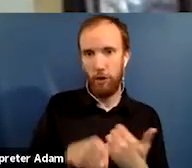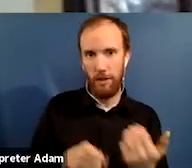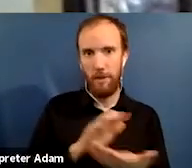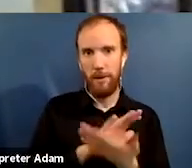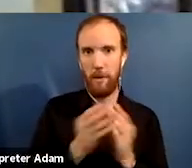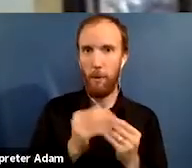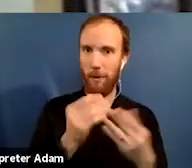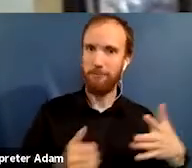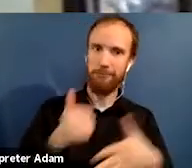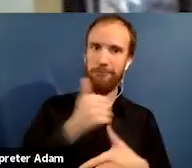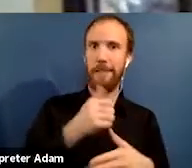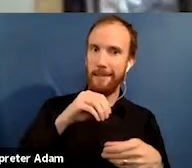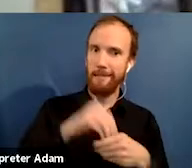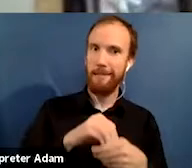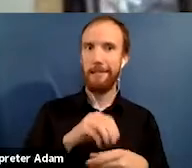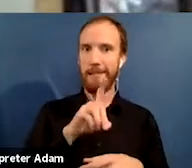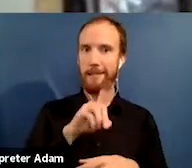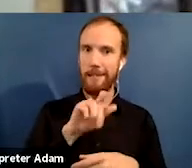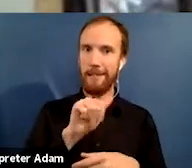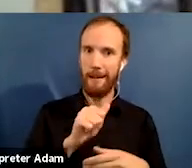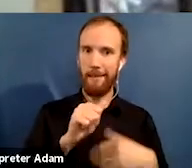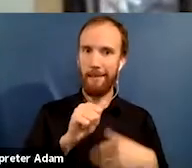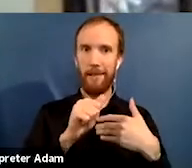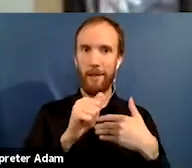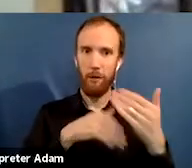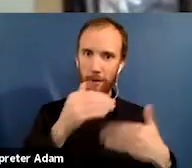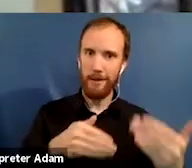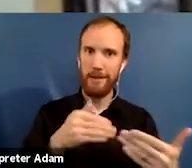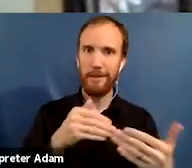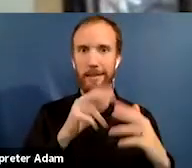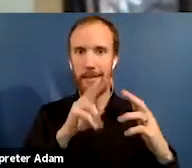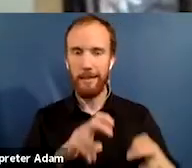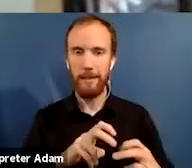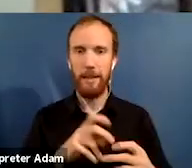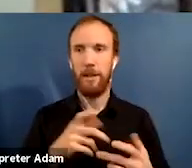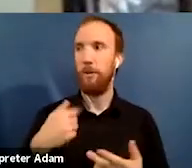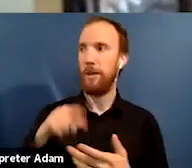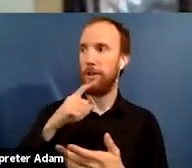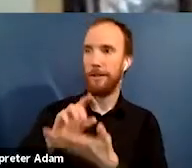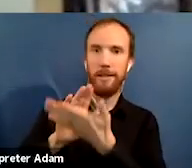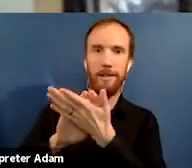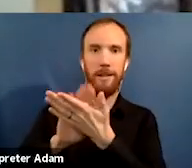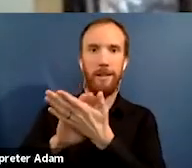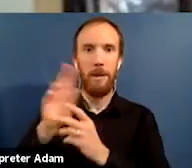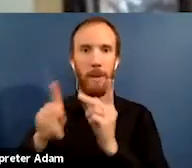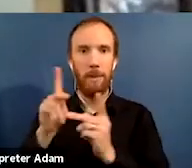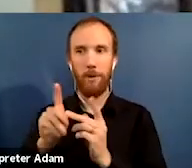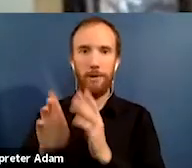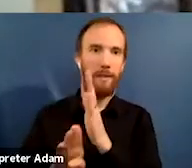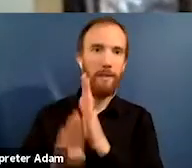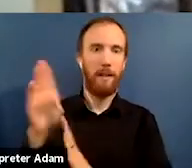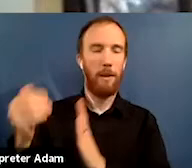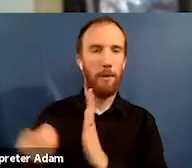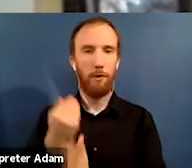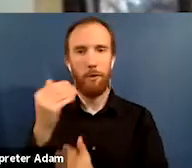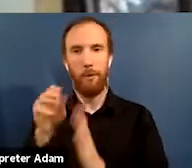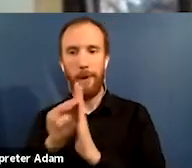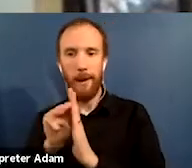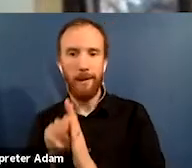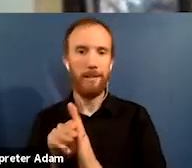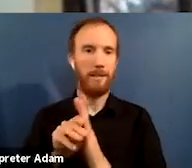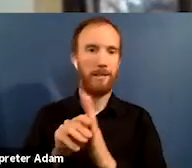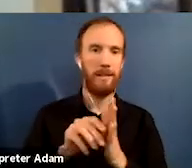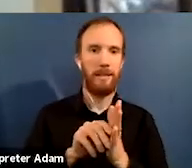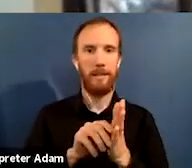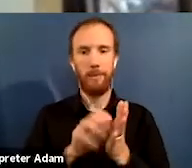right? We tend to give a lot of credit to people who develop models, to people who publish papers, and it is rarely those individuals who are creating